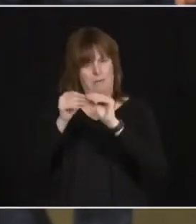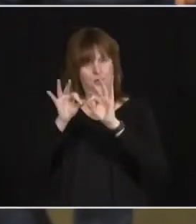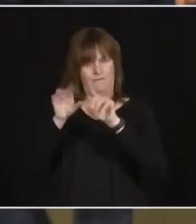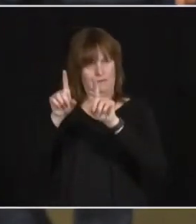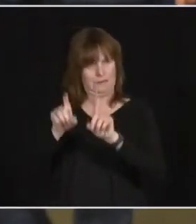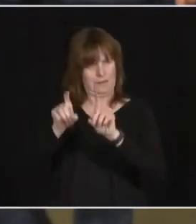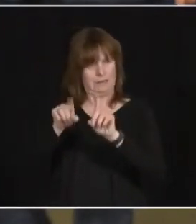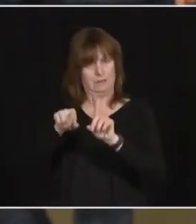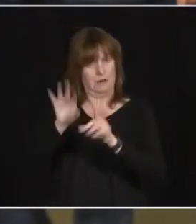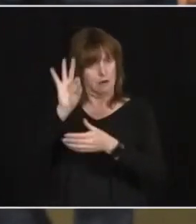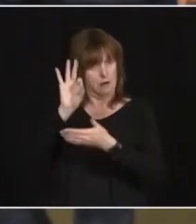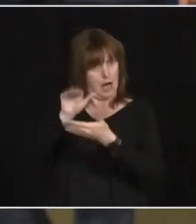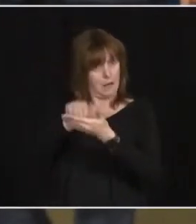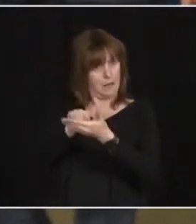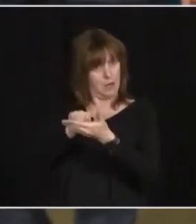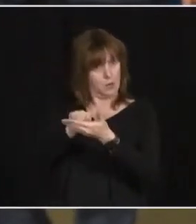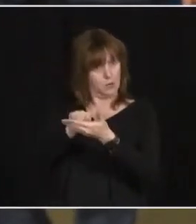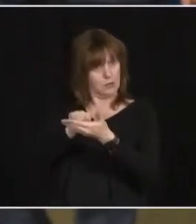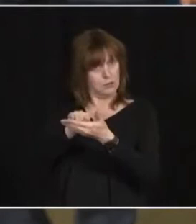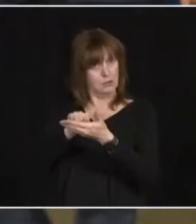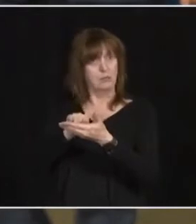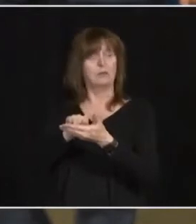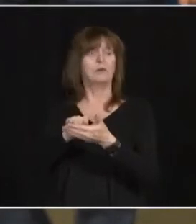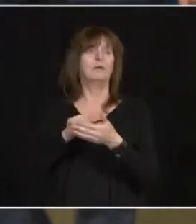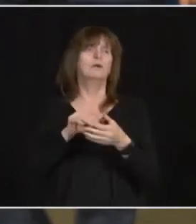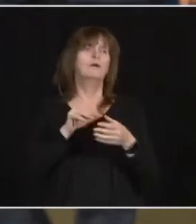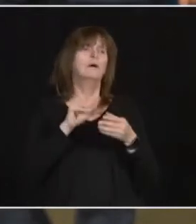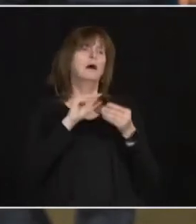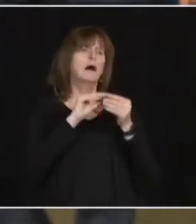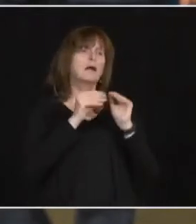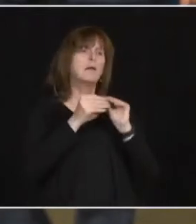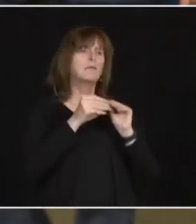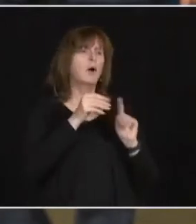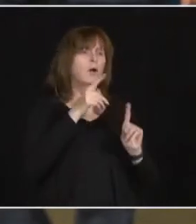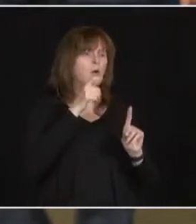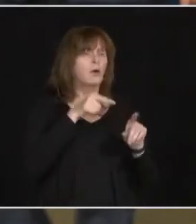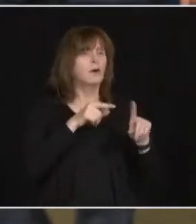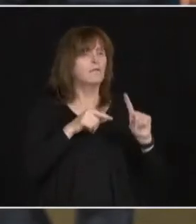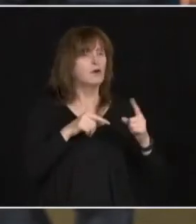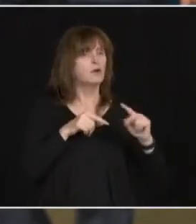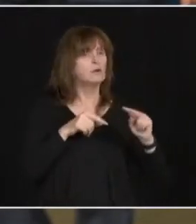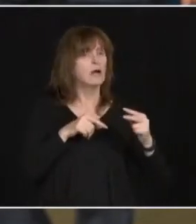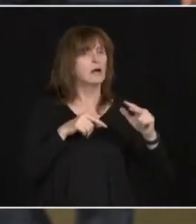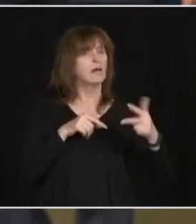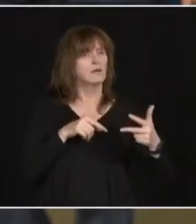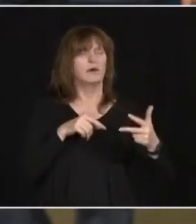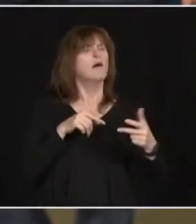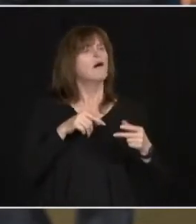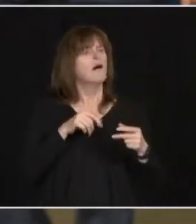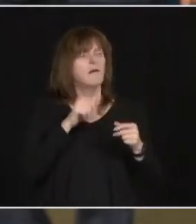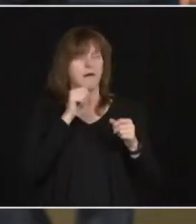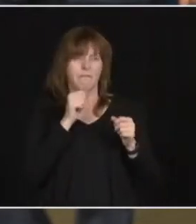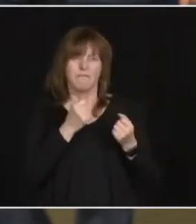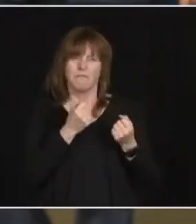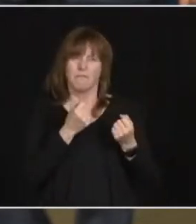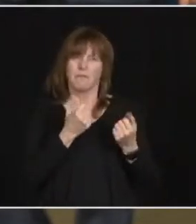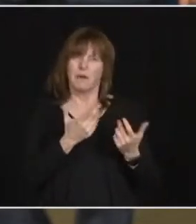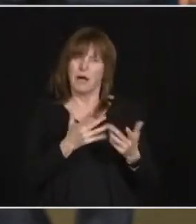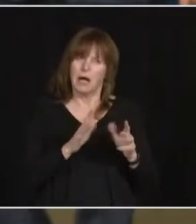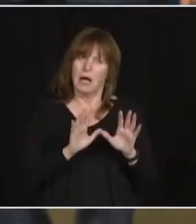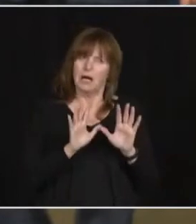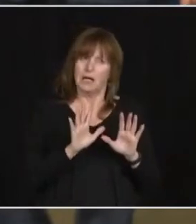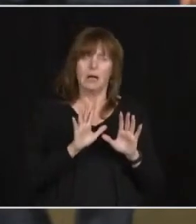of people who have been tested more than one time are not significant in terms of the number. What's more important is that we've really